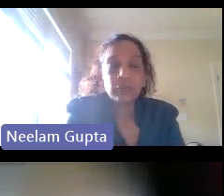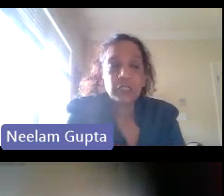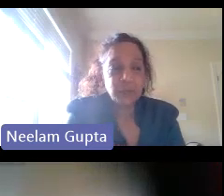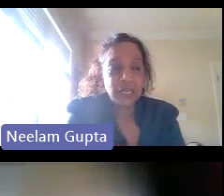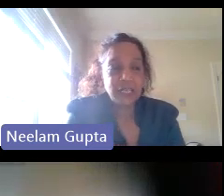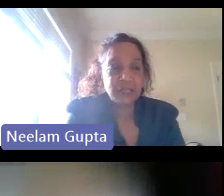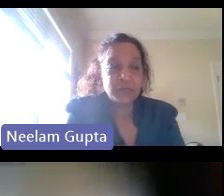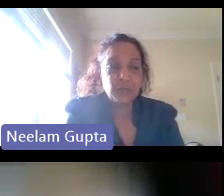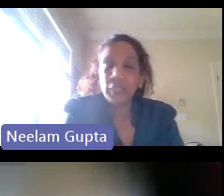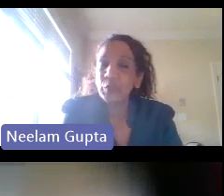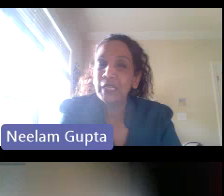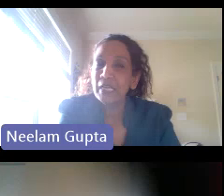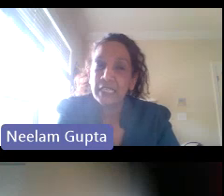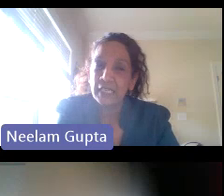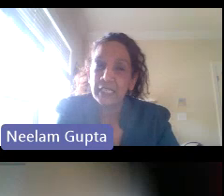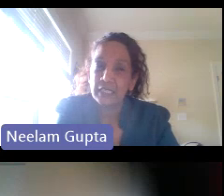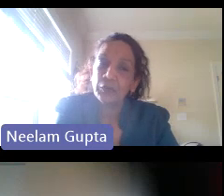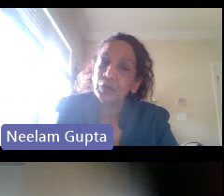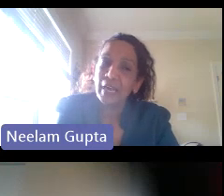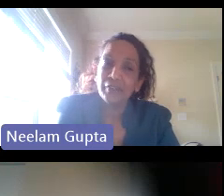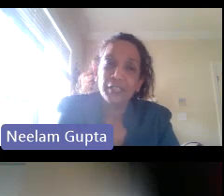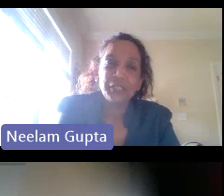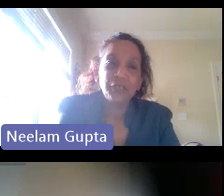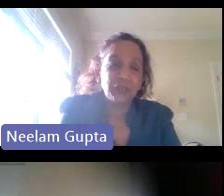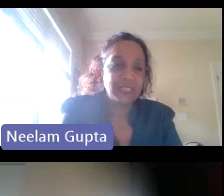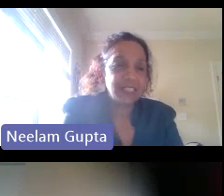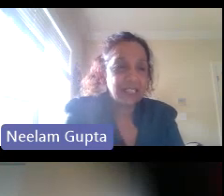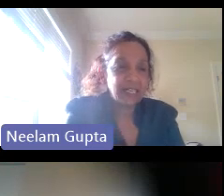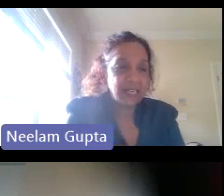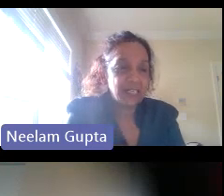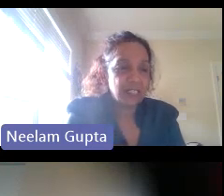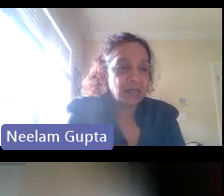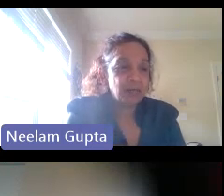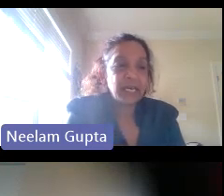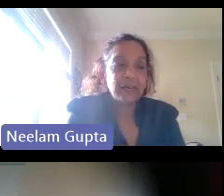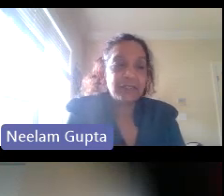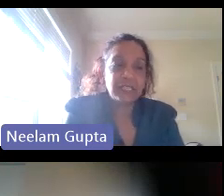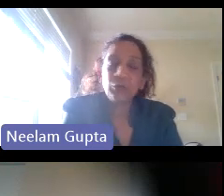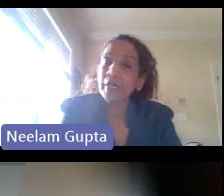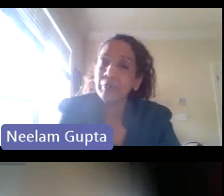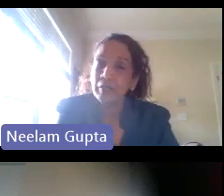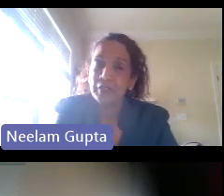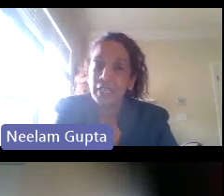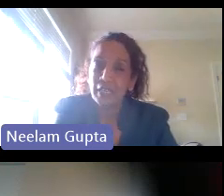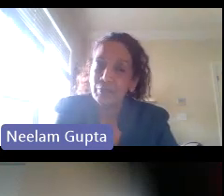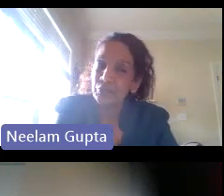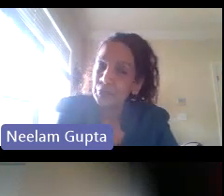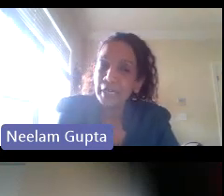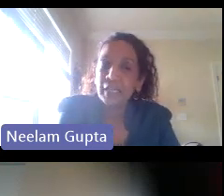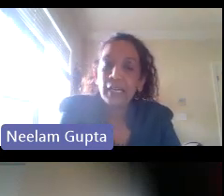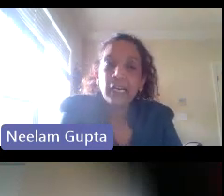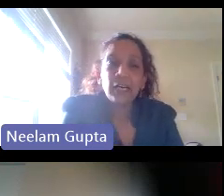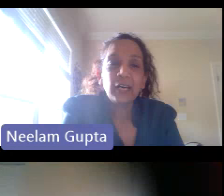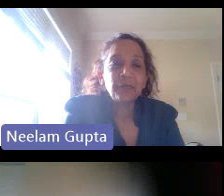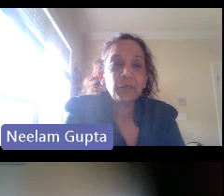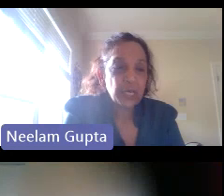few housekeeping items. It will not take us the whole hour to go over these slides, but I have set quite a bit of time